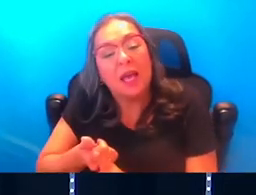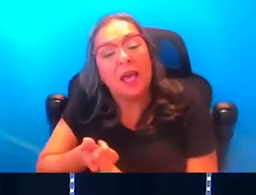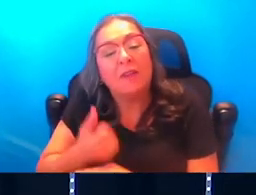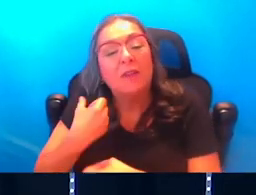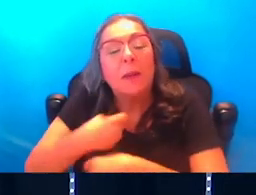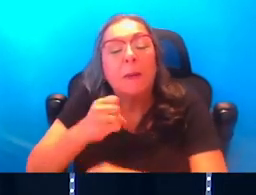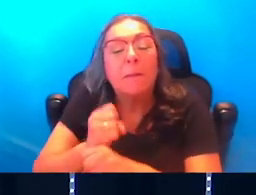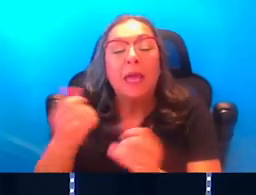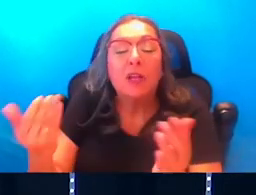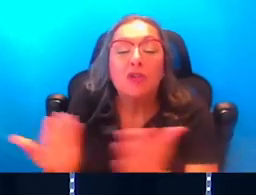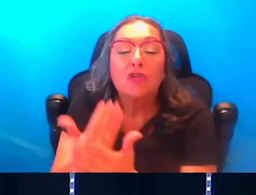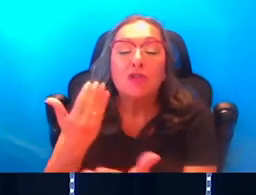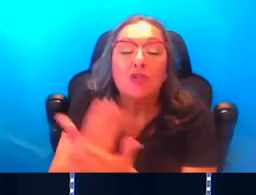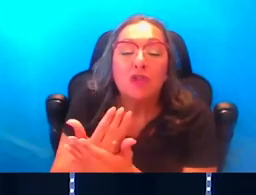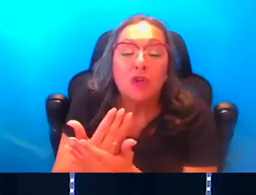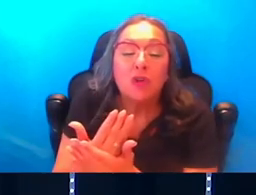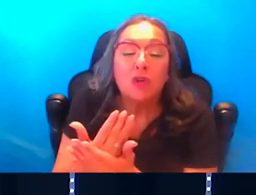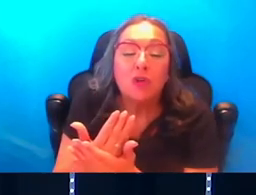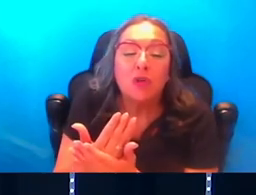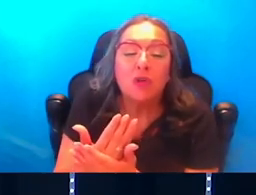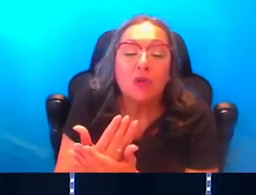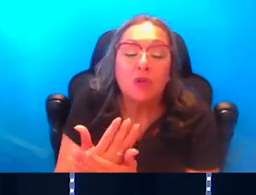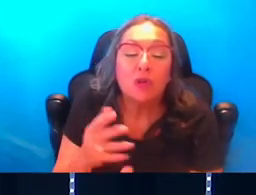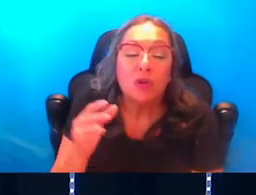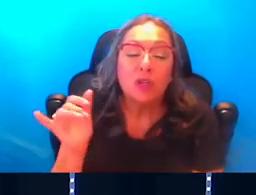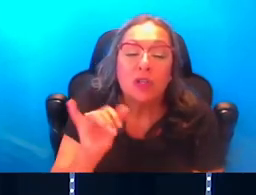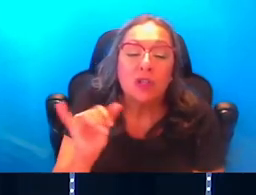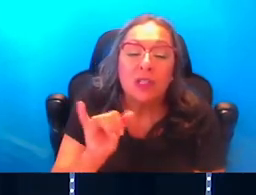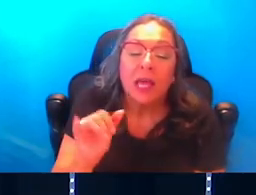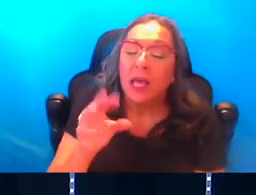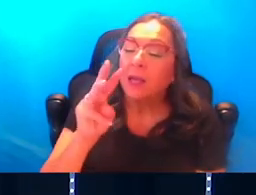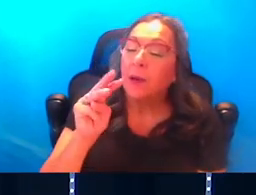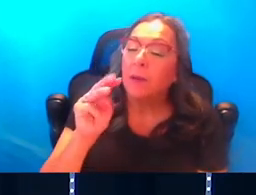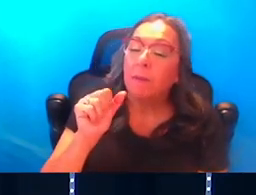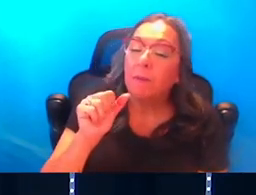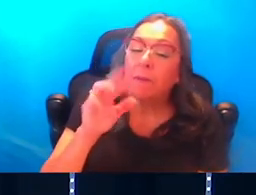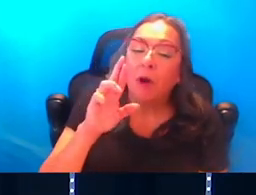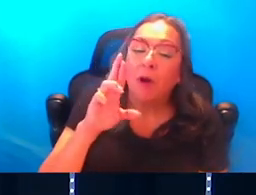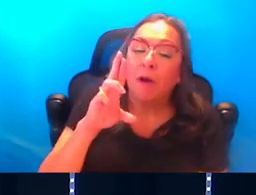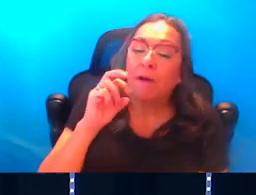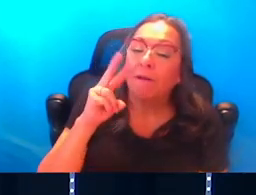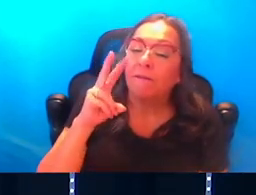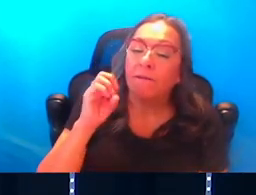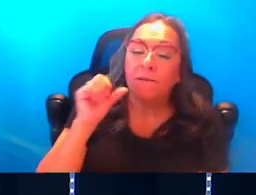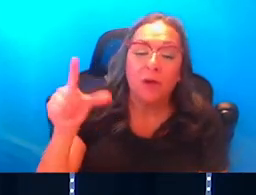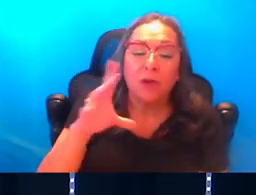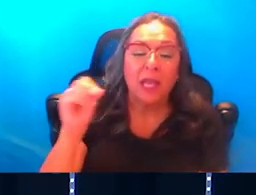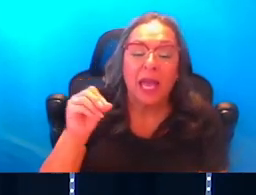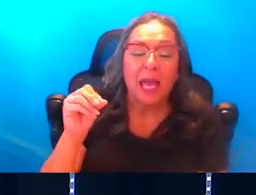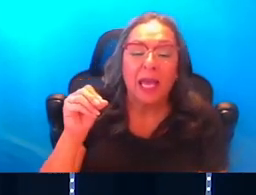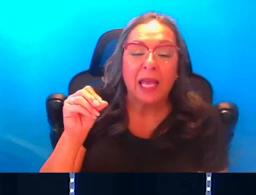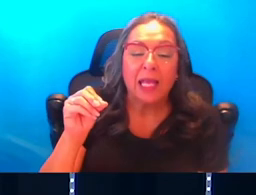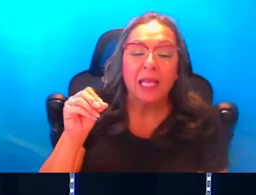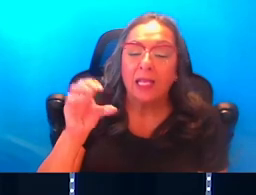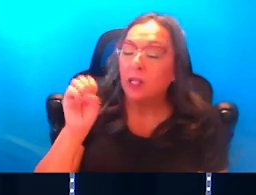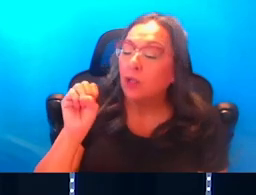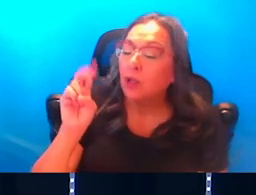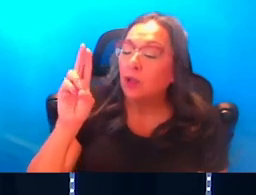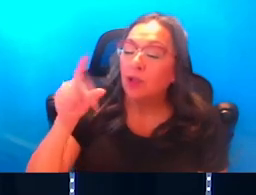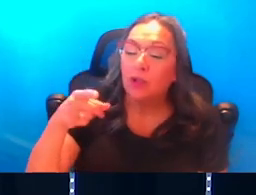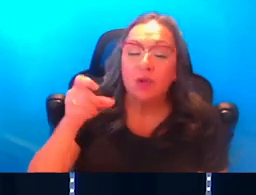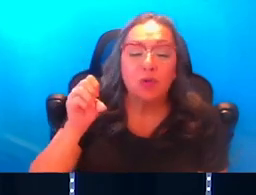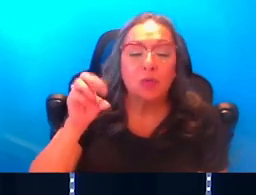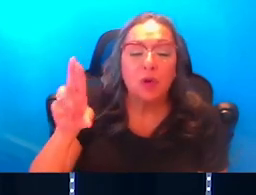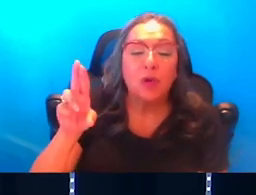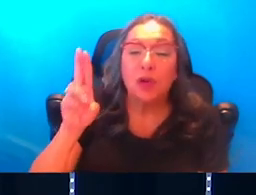Recreated. One of the great things about Marvel, right, and all the superheroes. Yes, I am a nerd. Marvel and all the superheroes. What's so great about